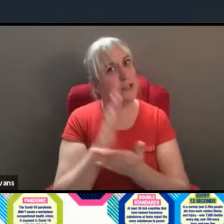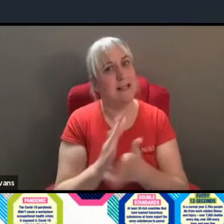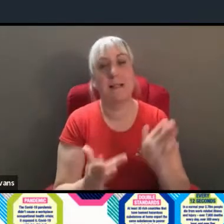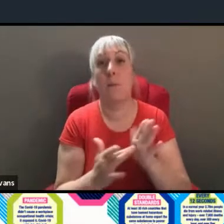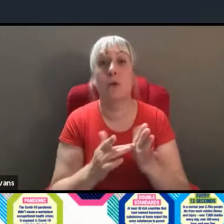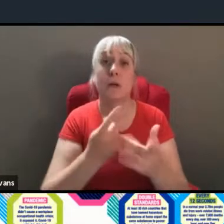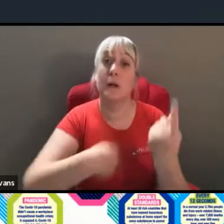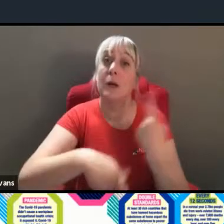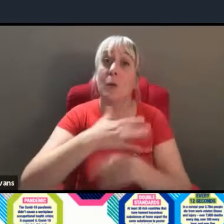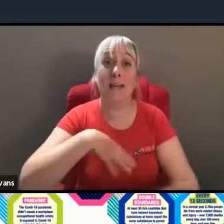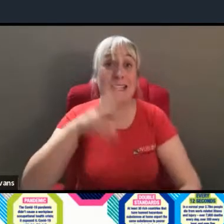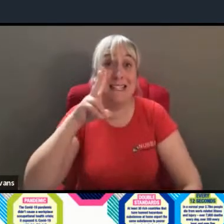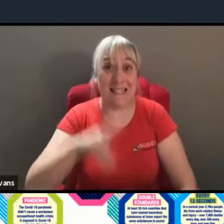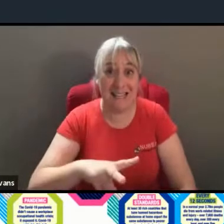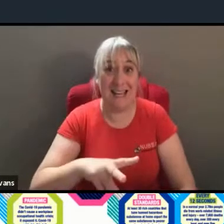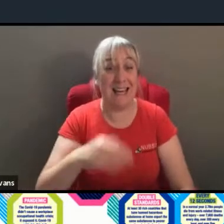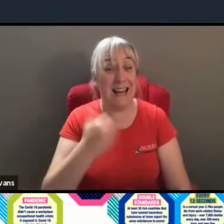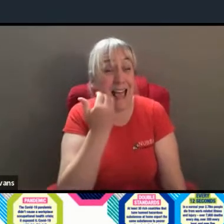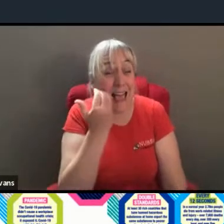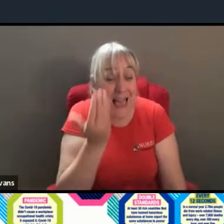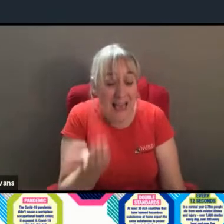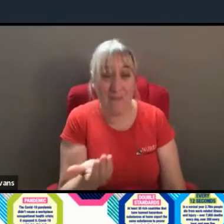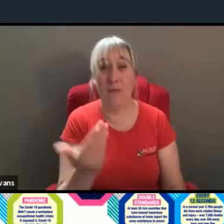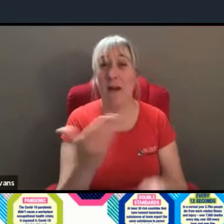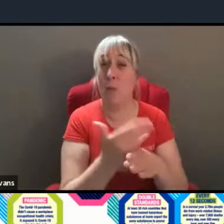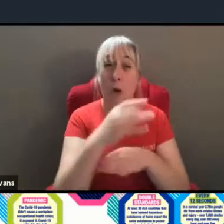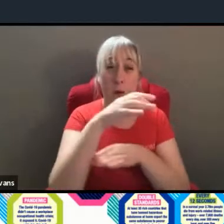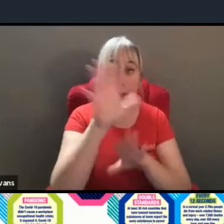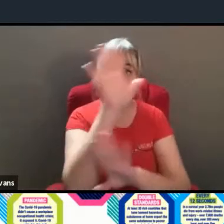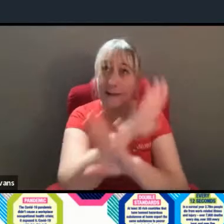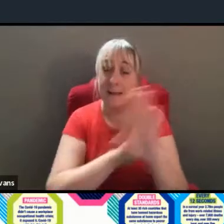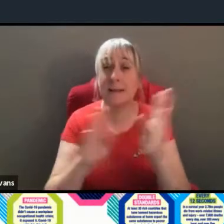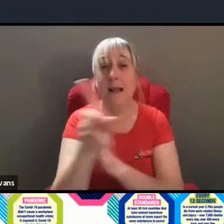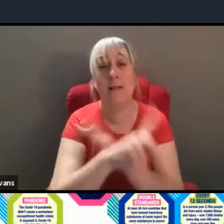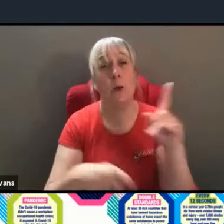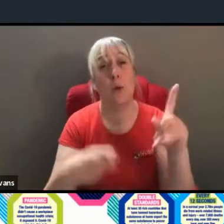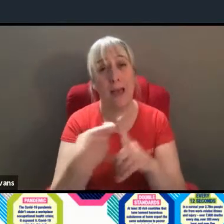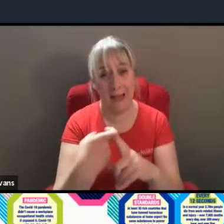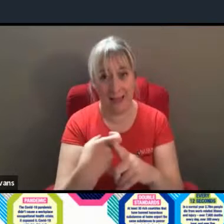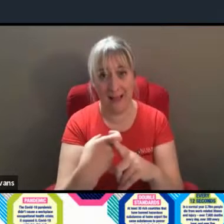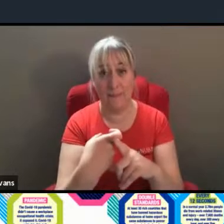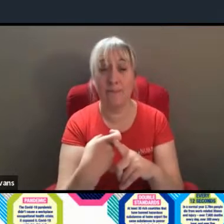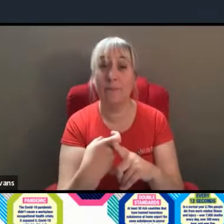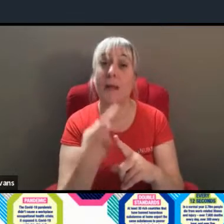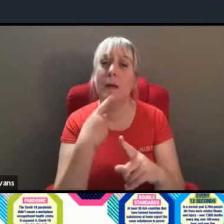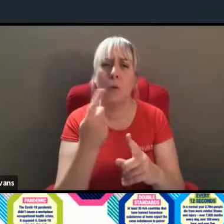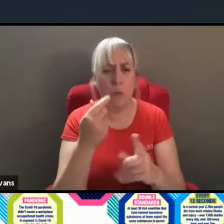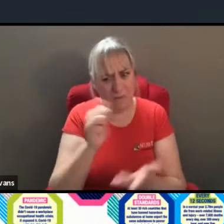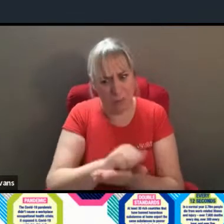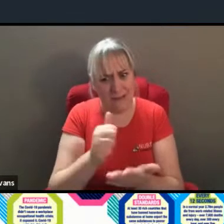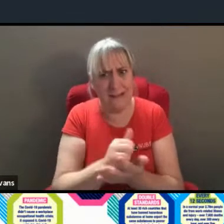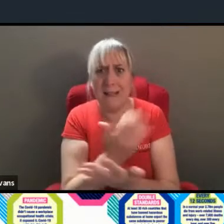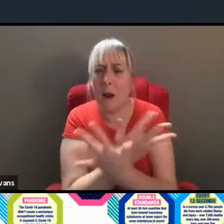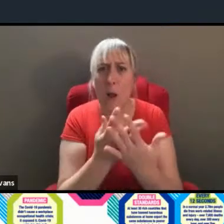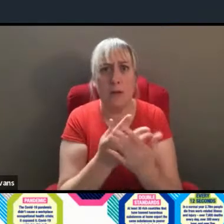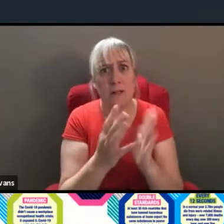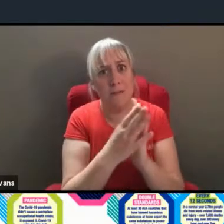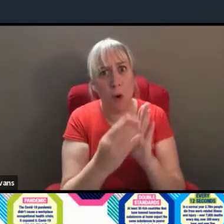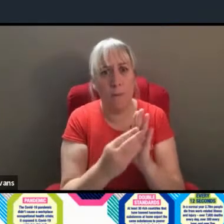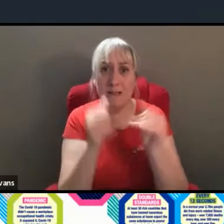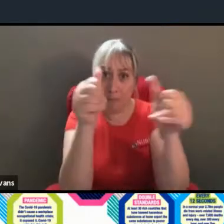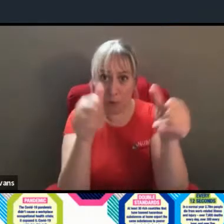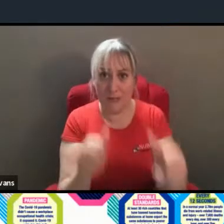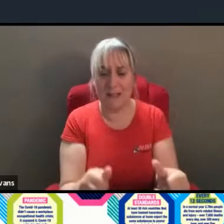to see them in every single education workplace in the country. To that end, extra copies have been printed and are available on